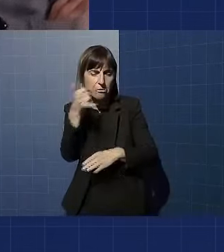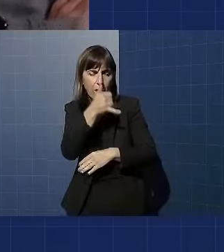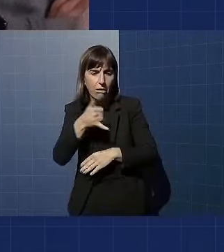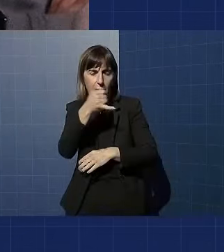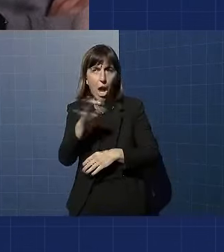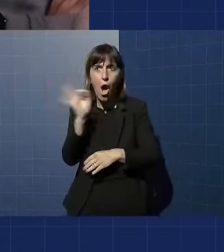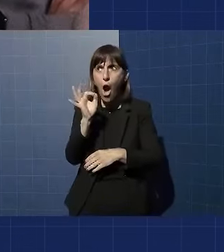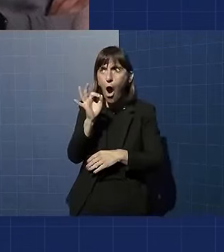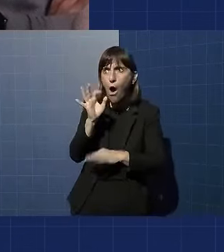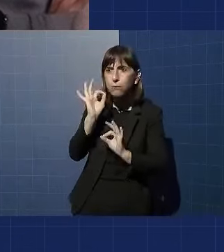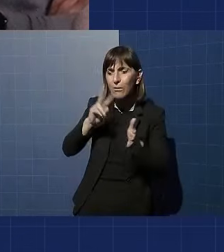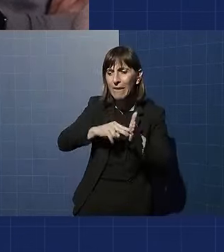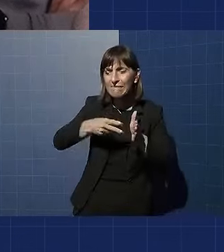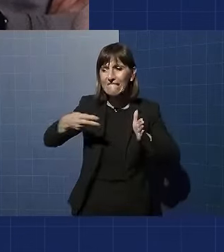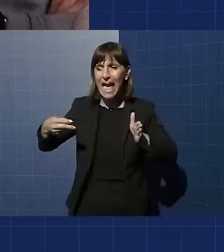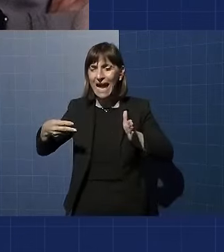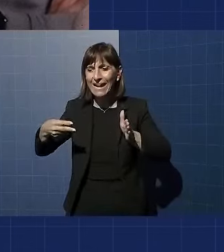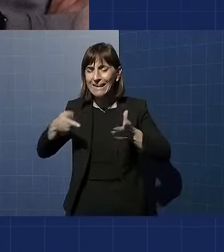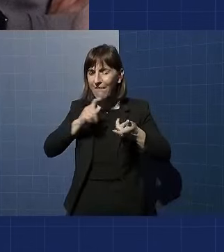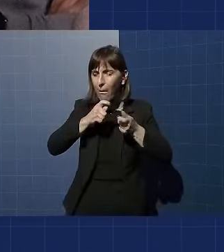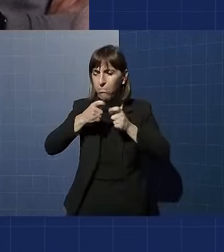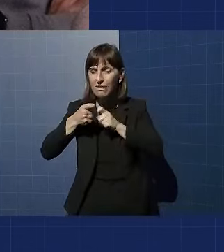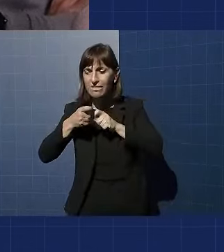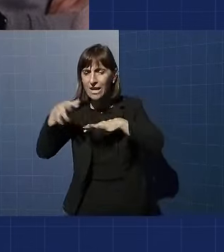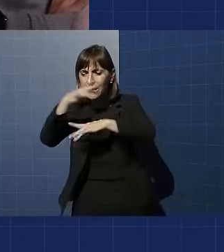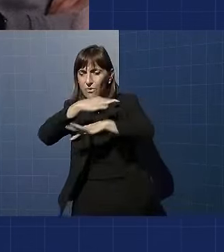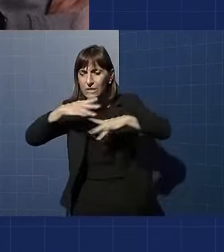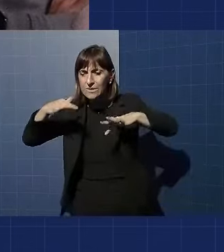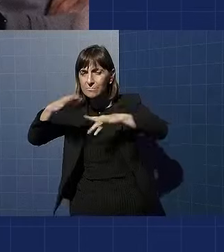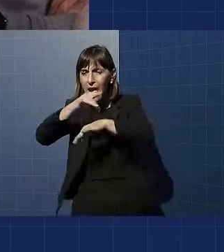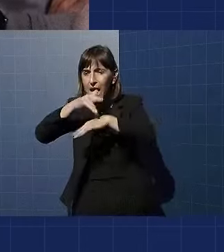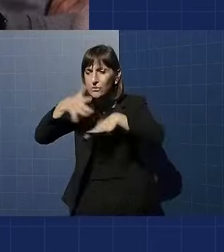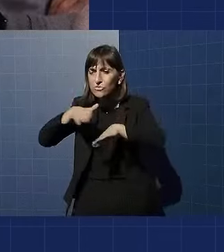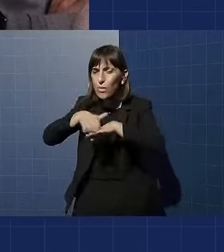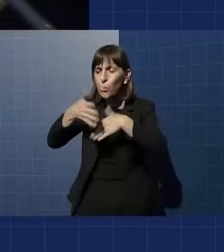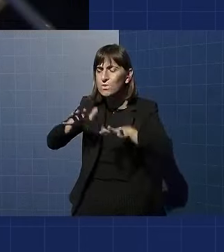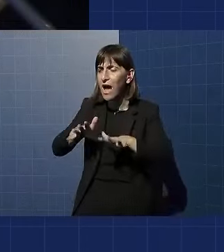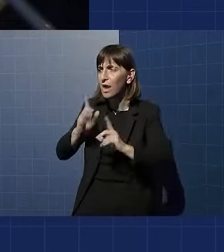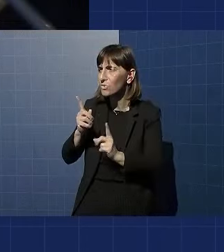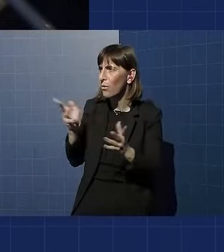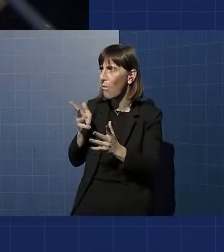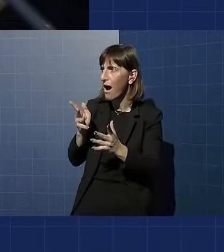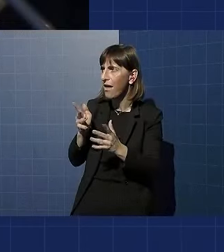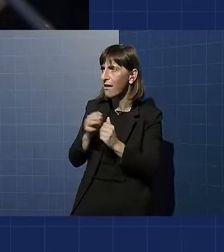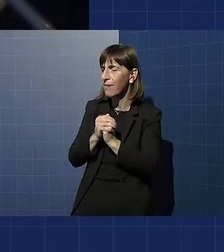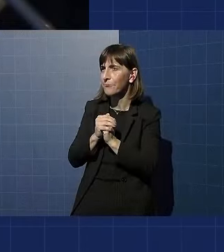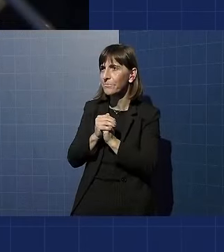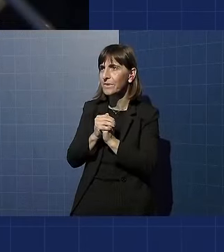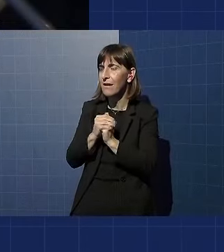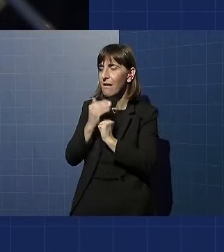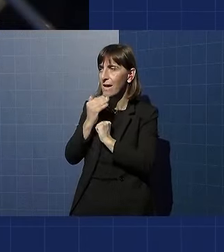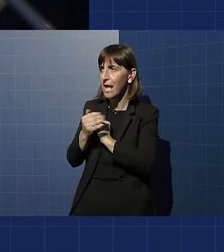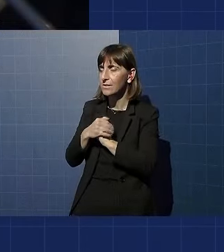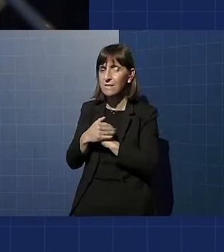nello spazio e in particolare per uscire dalle fasce di Van Allen? Grazie. Grazie per la domanda.